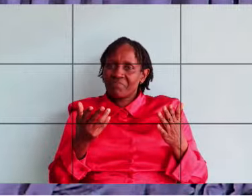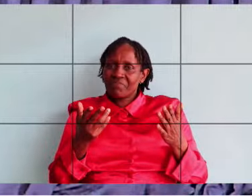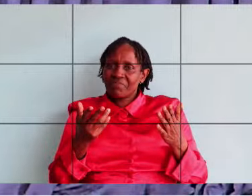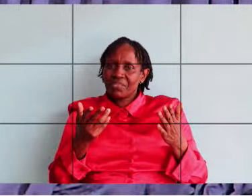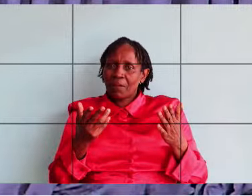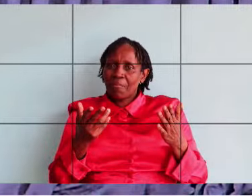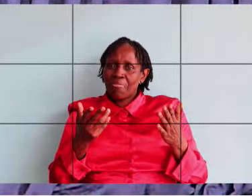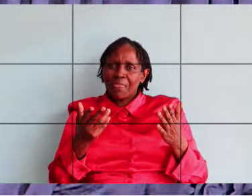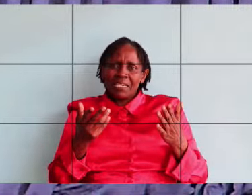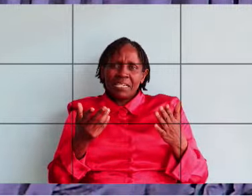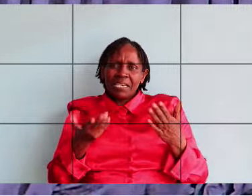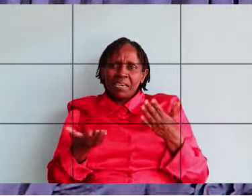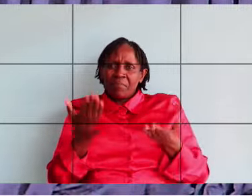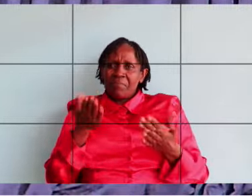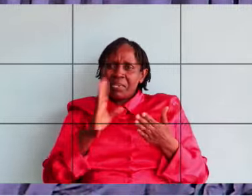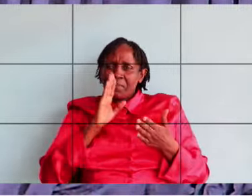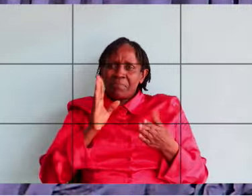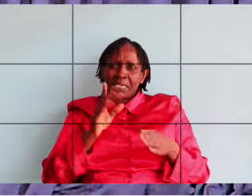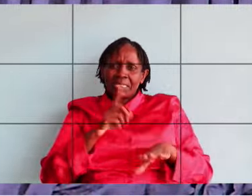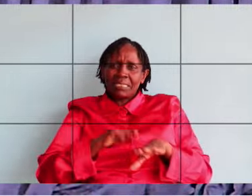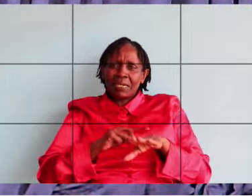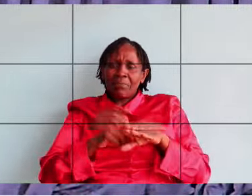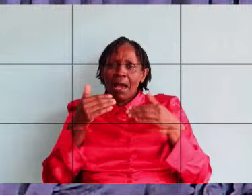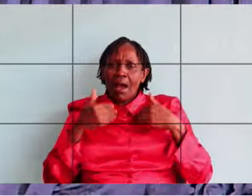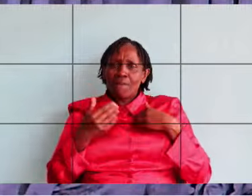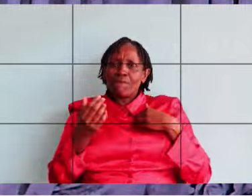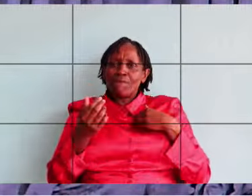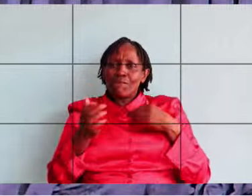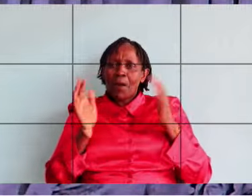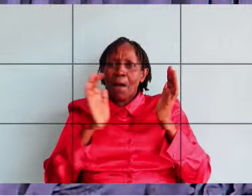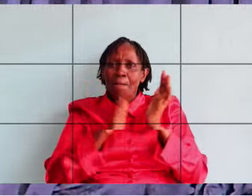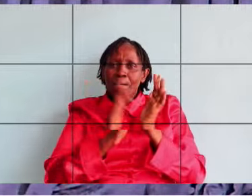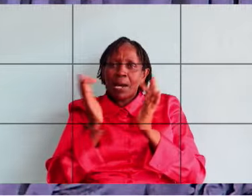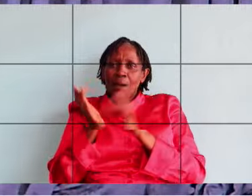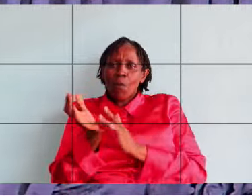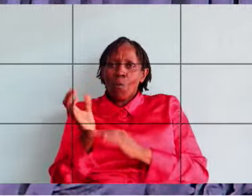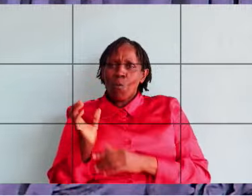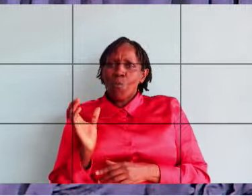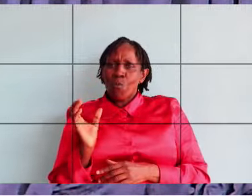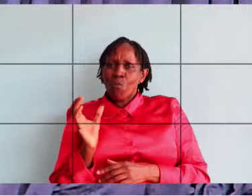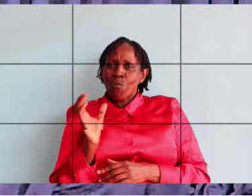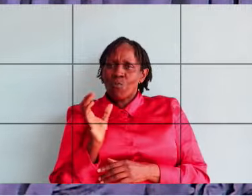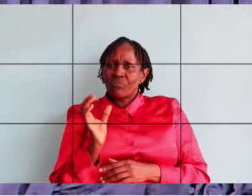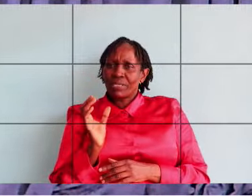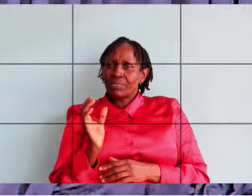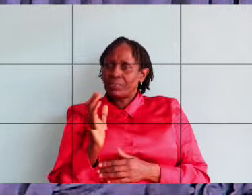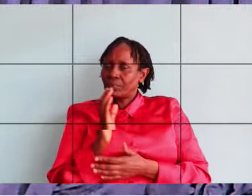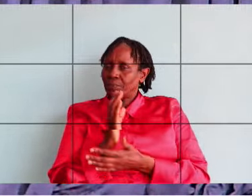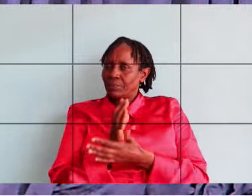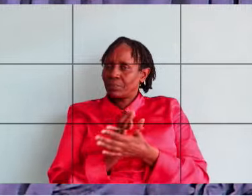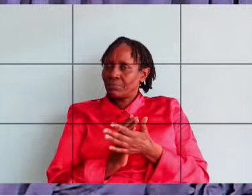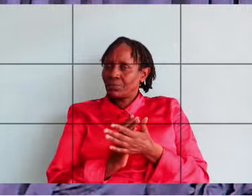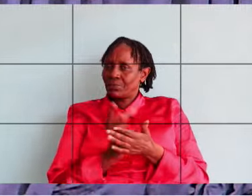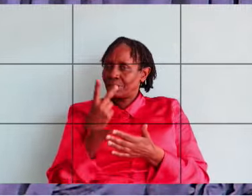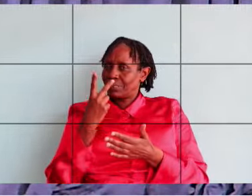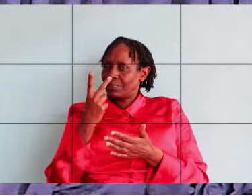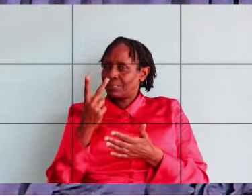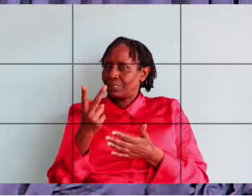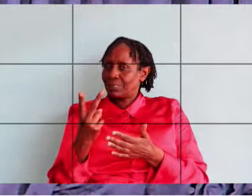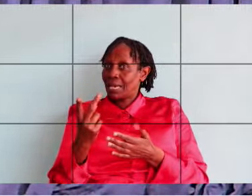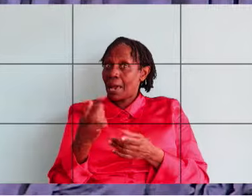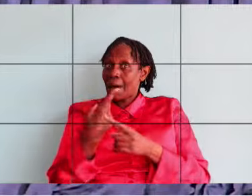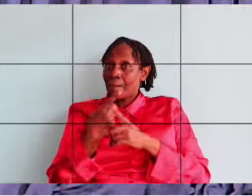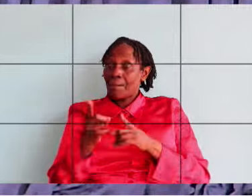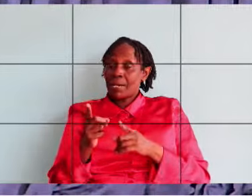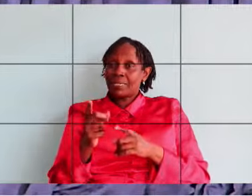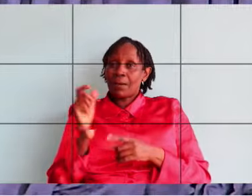the conversation is over. It's before it has begun, isn't it? But they are simple things. You know, we have to think about it. But we have to be bold.